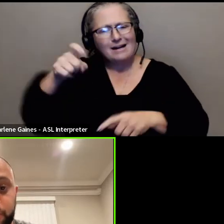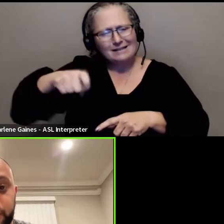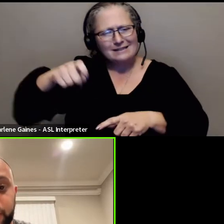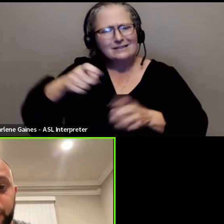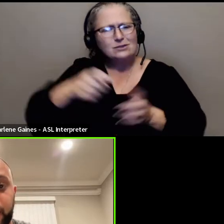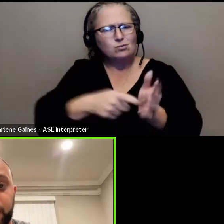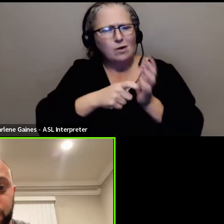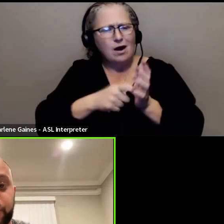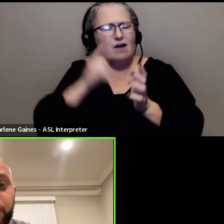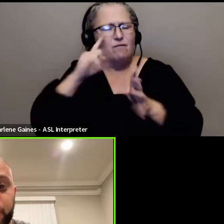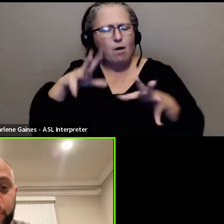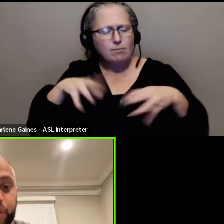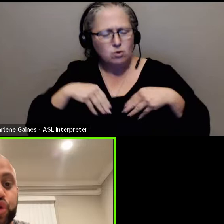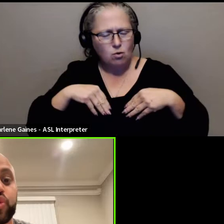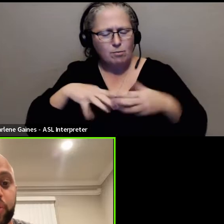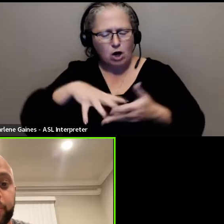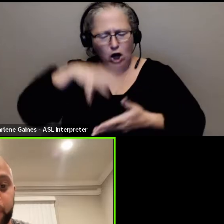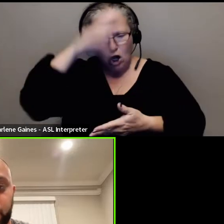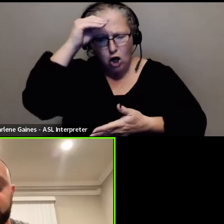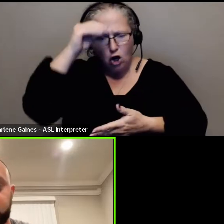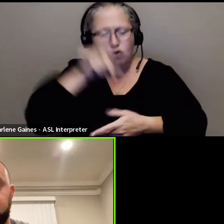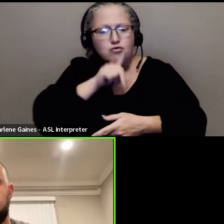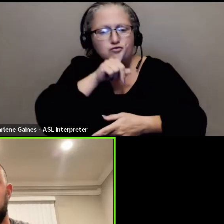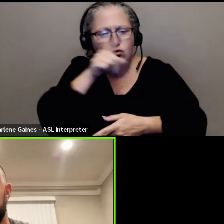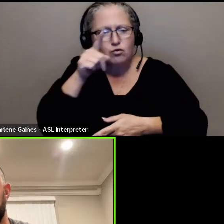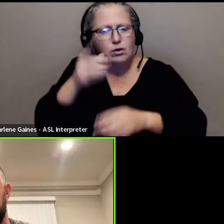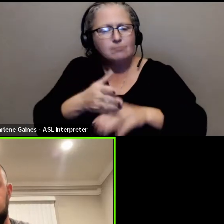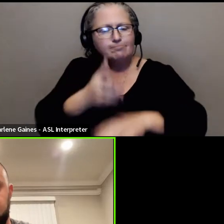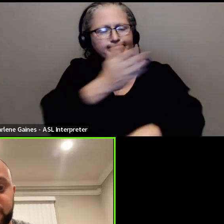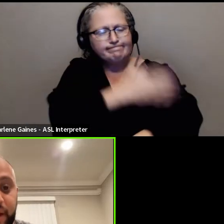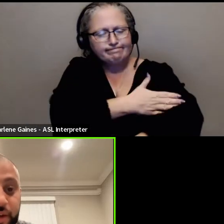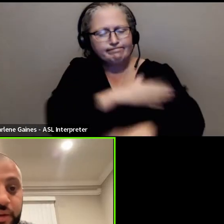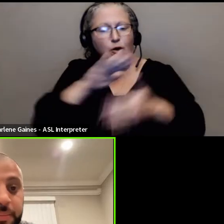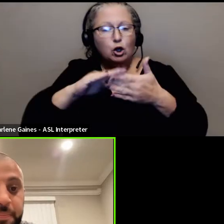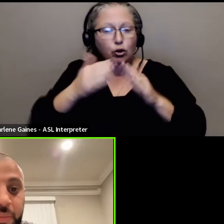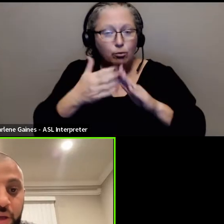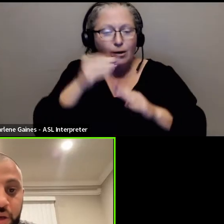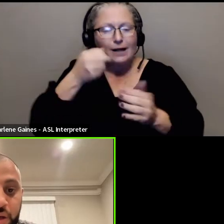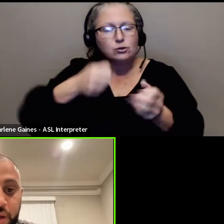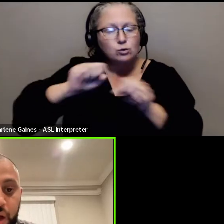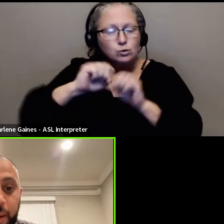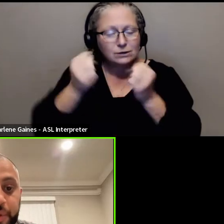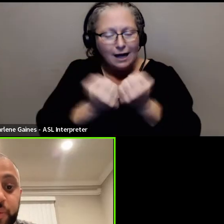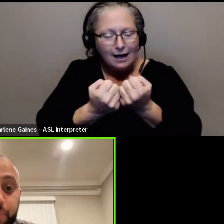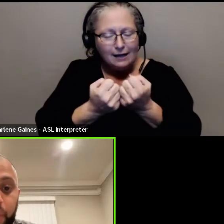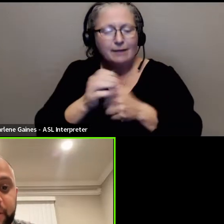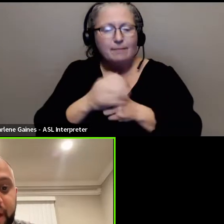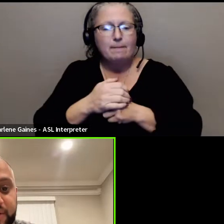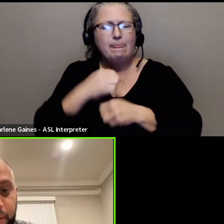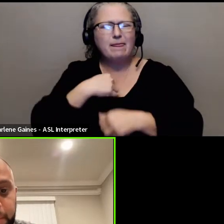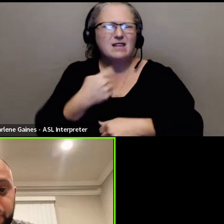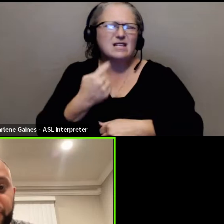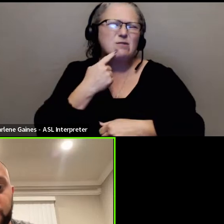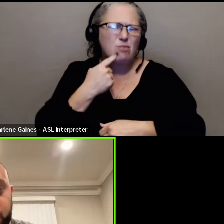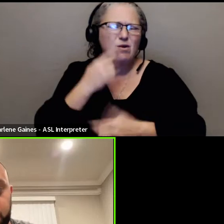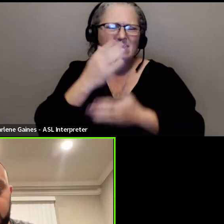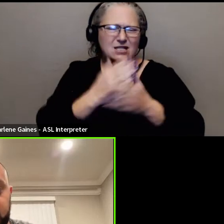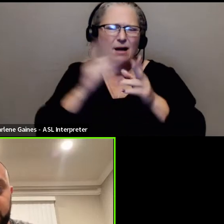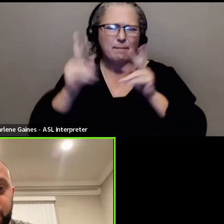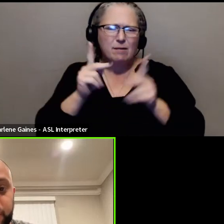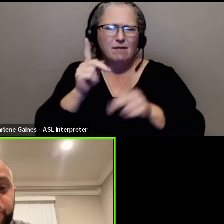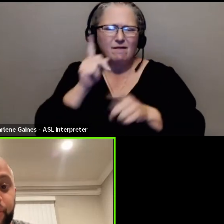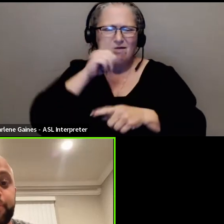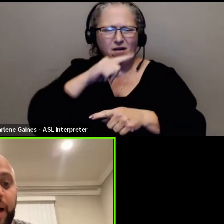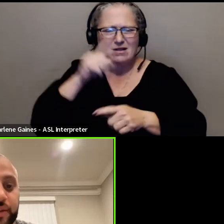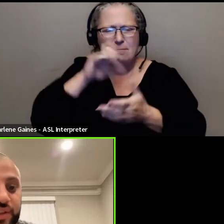to absorb and learn from in order to truly progress as a community and as a society. I'm disappointed that some people falsely believe